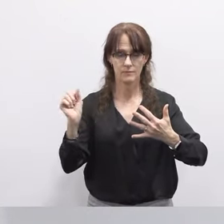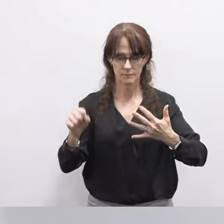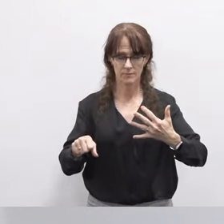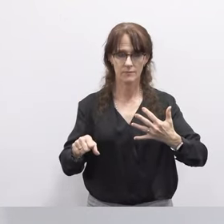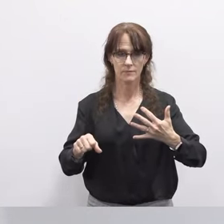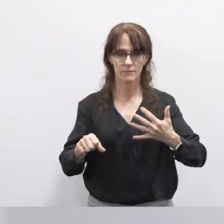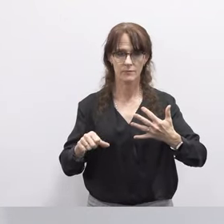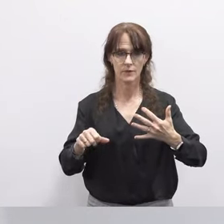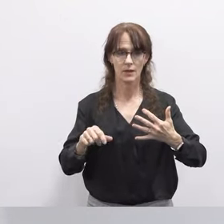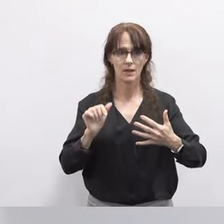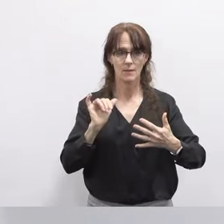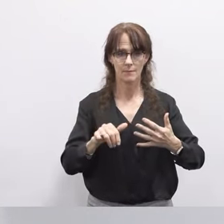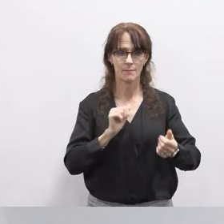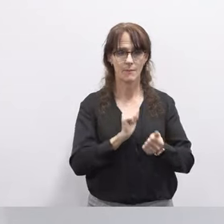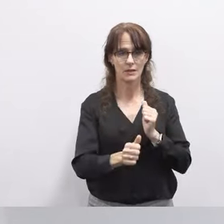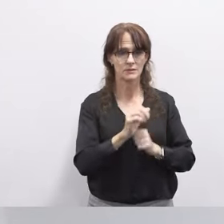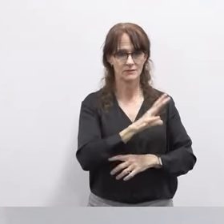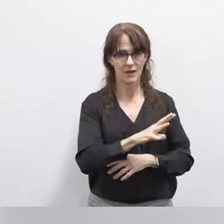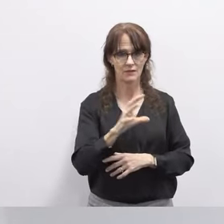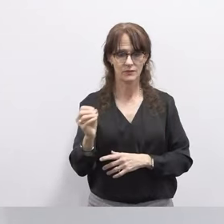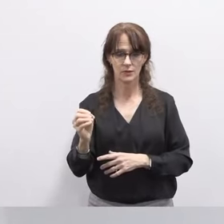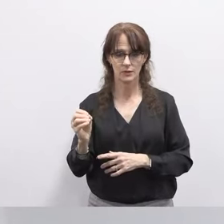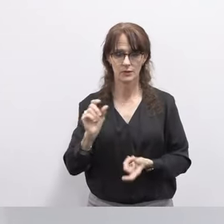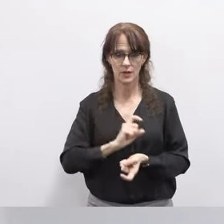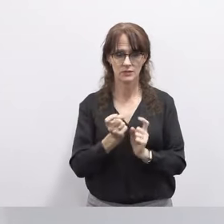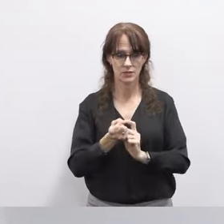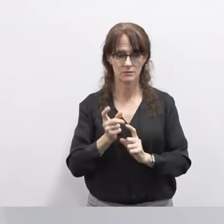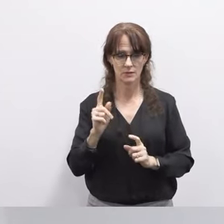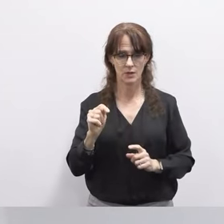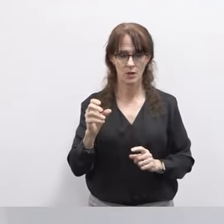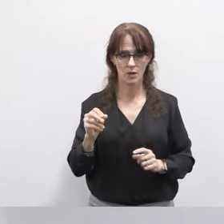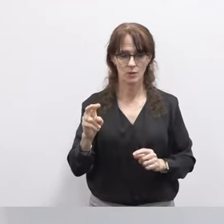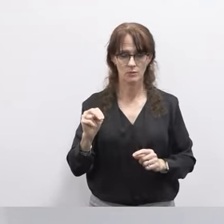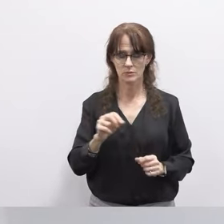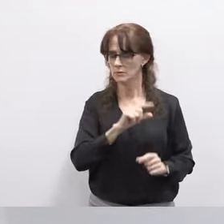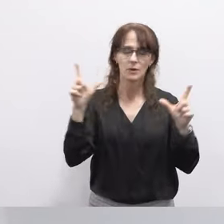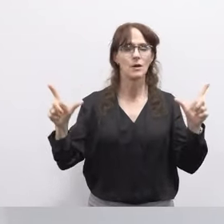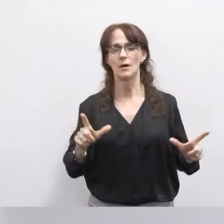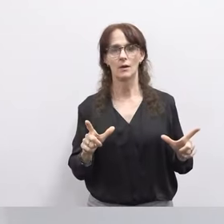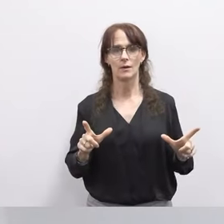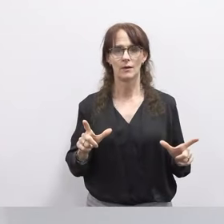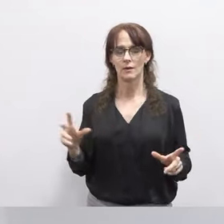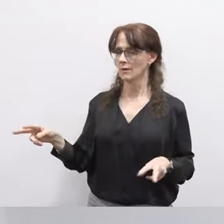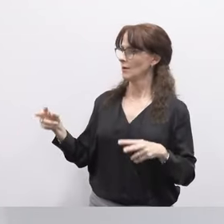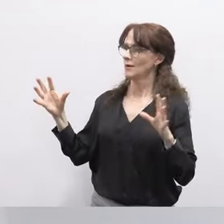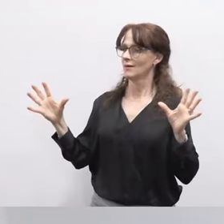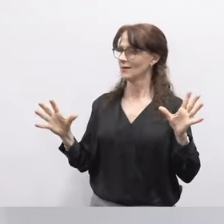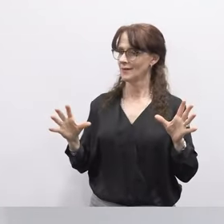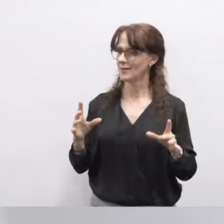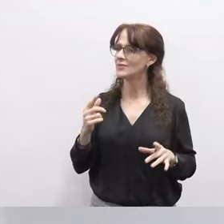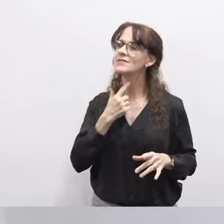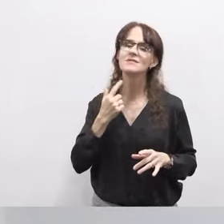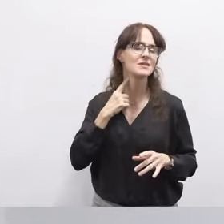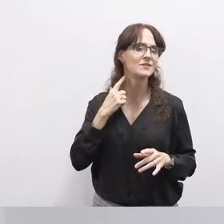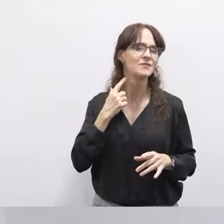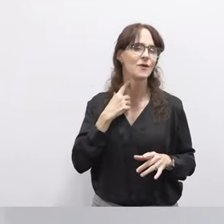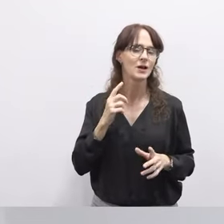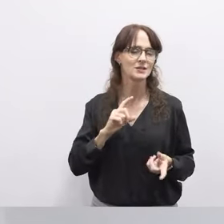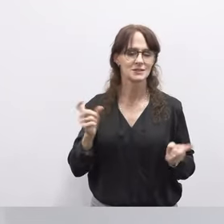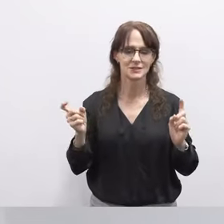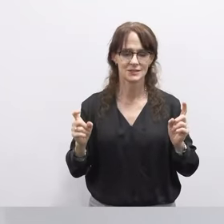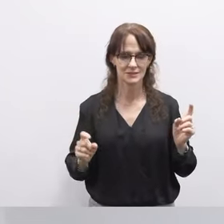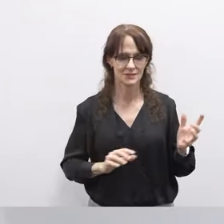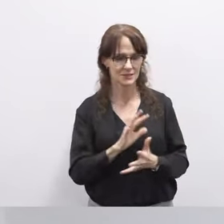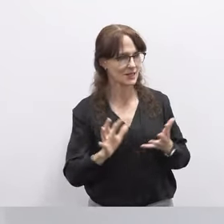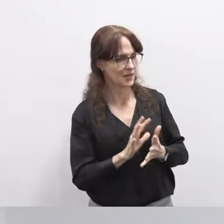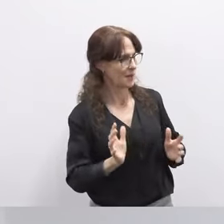aye. So that passes 5-0. I changed my tone there, huh, Mr. Miller? Threw you off. You did. It did throw me off a little bit. It's okay. Just trying to mix it